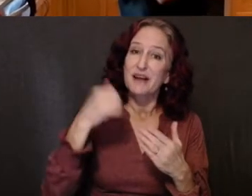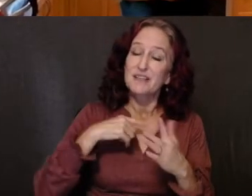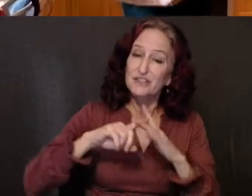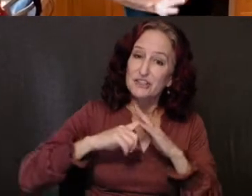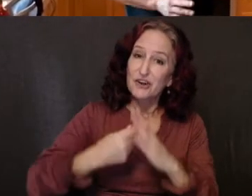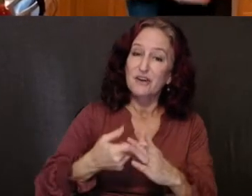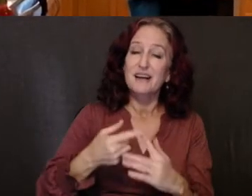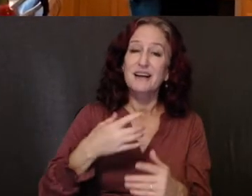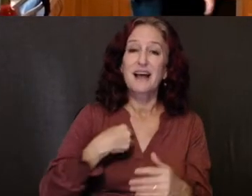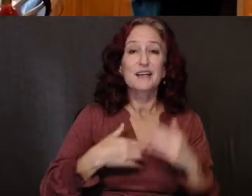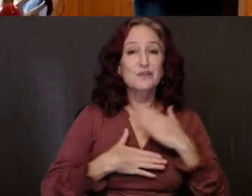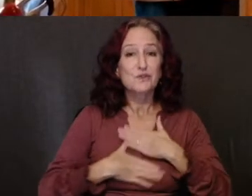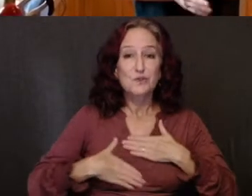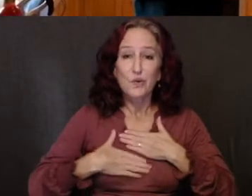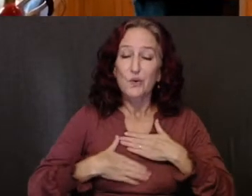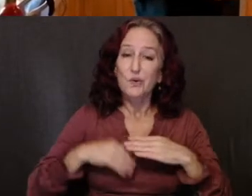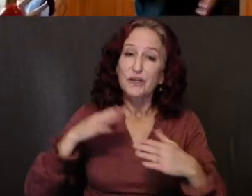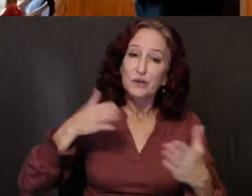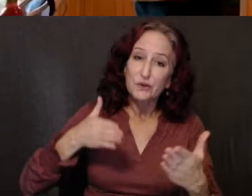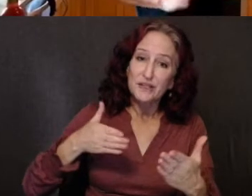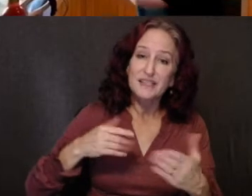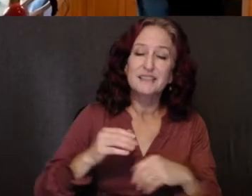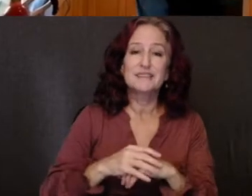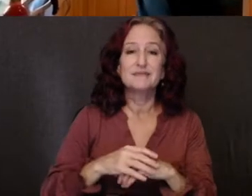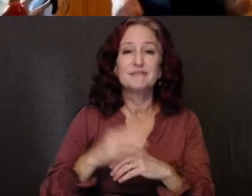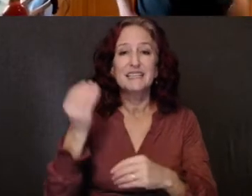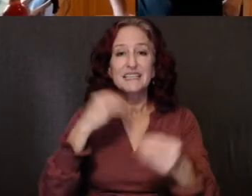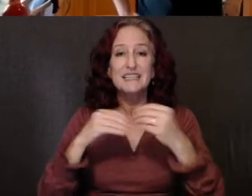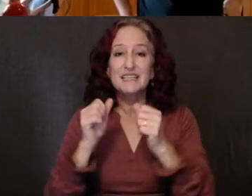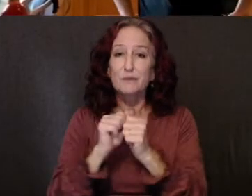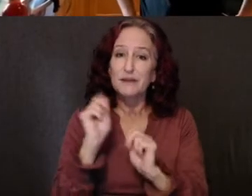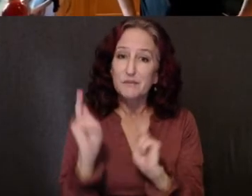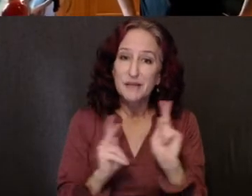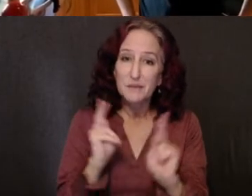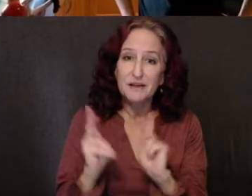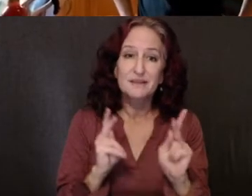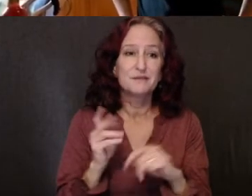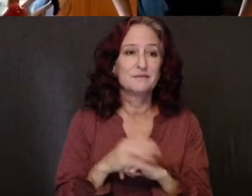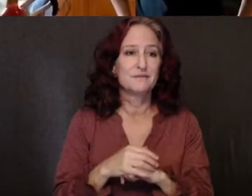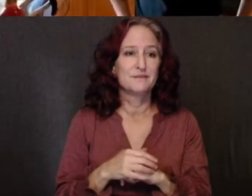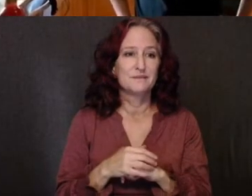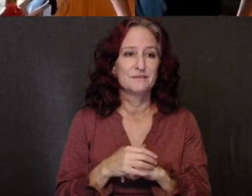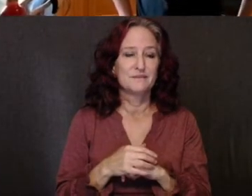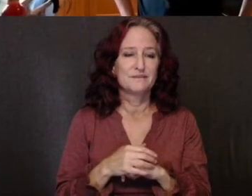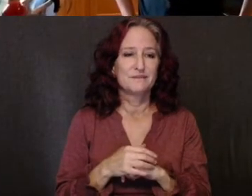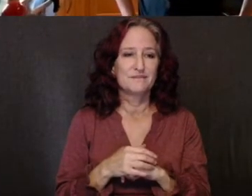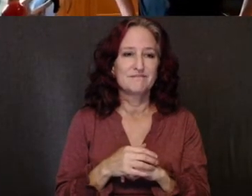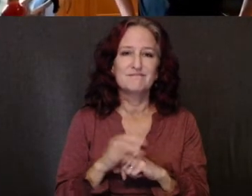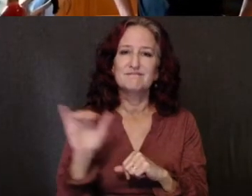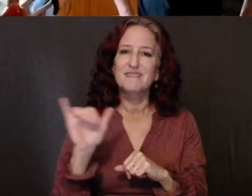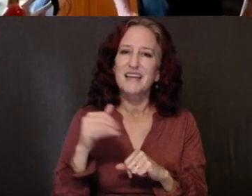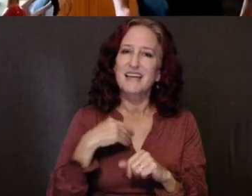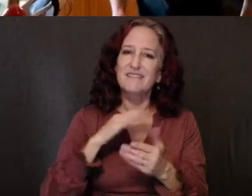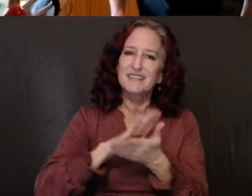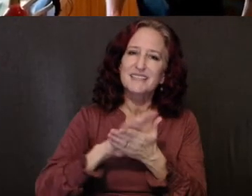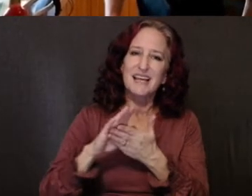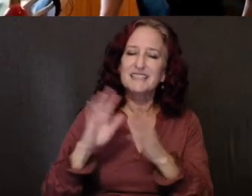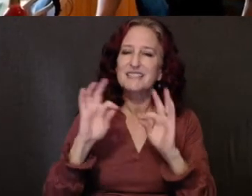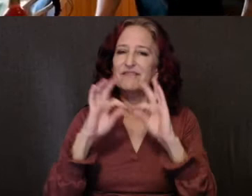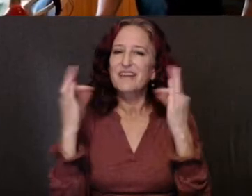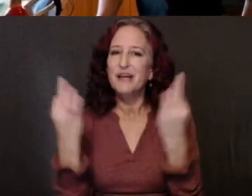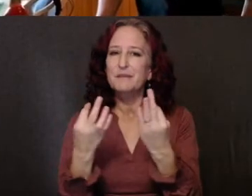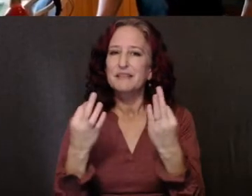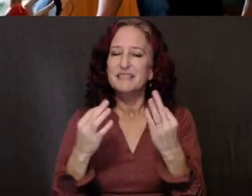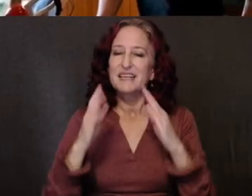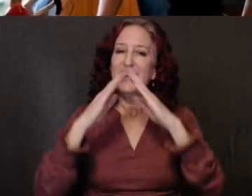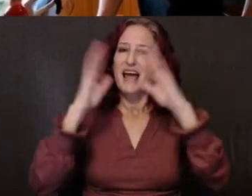And I just have great people around me over there. But anyways, that's why I started. I love cooking. I love breaking bread with